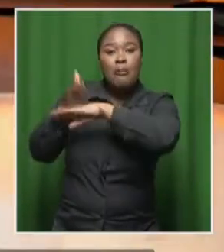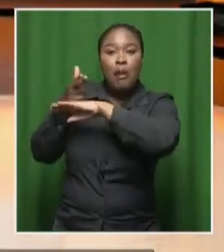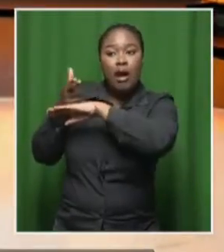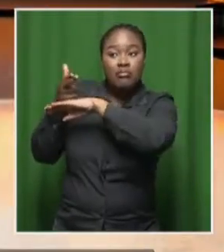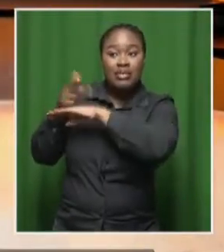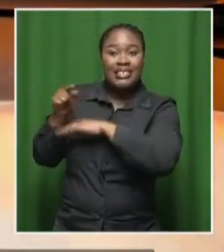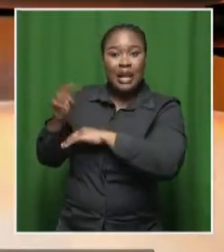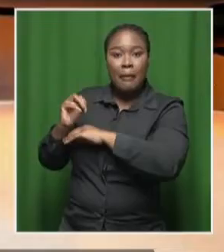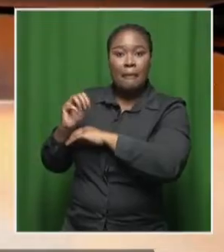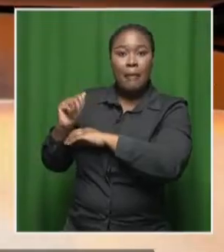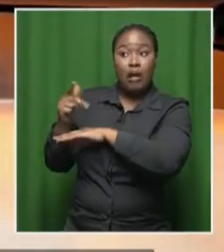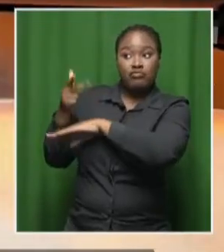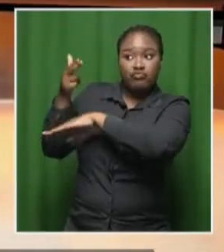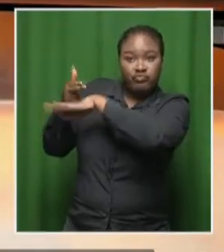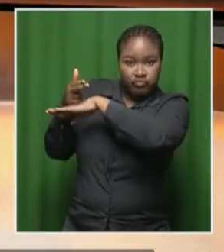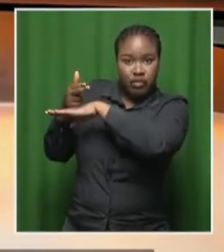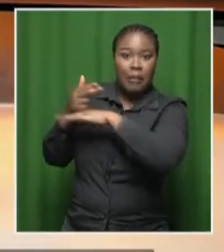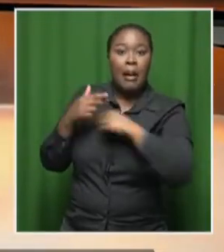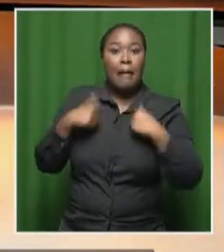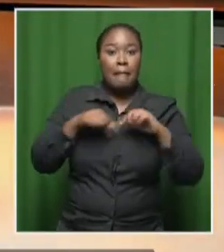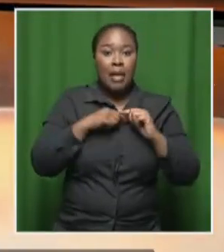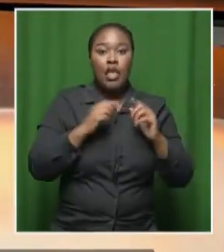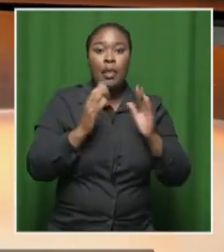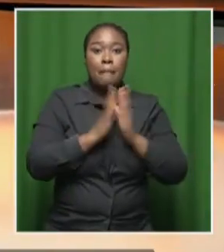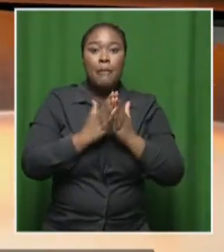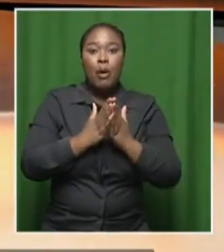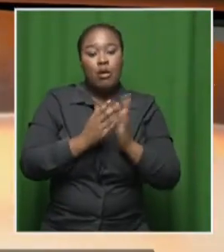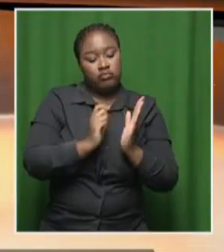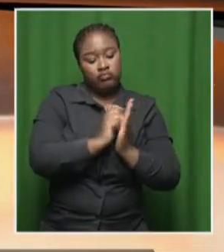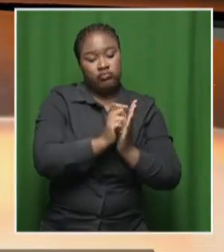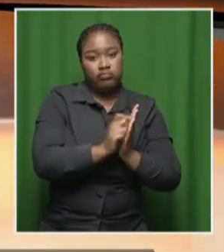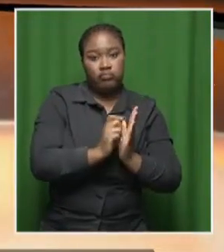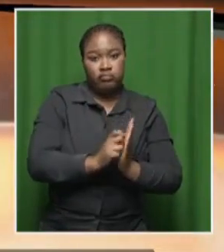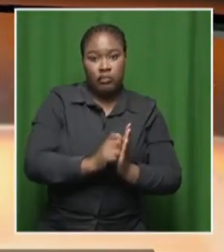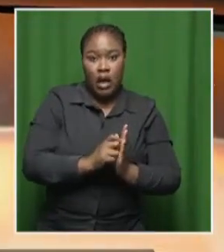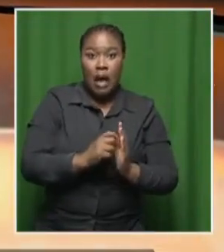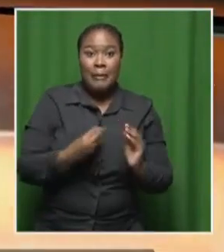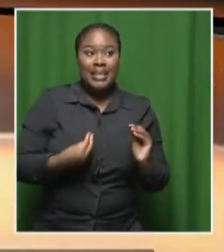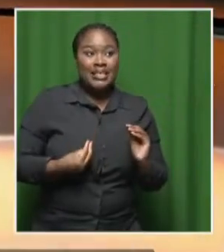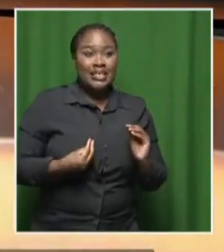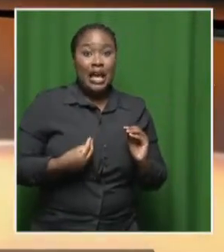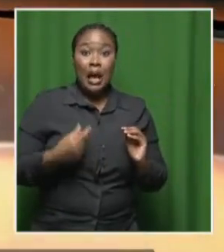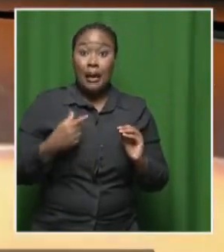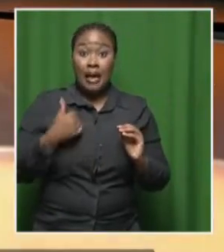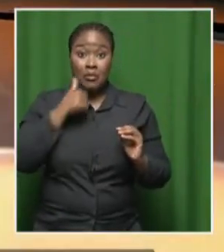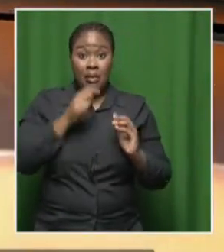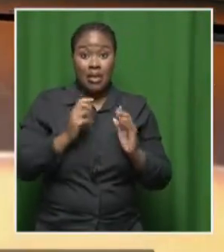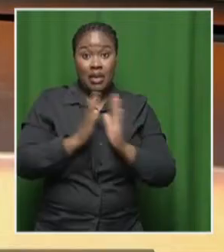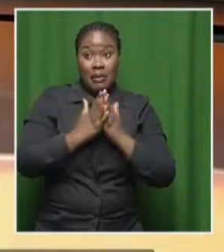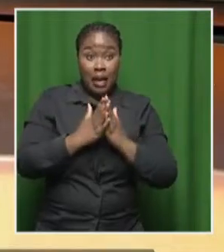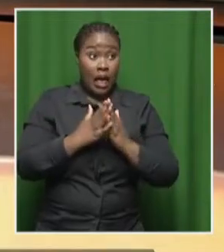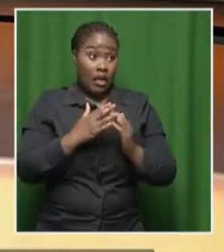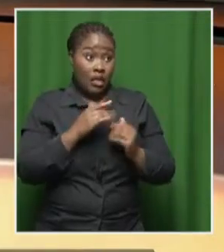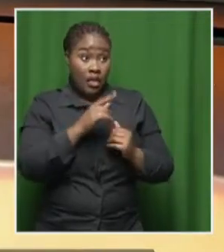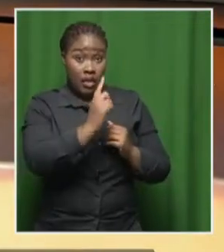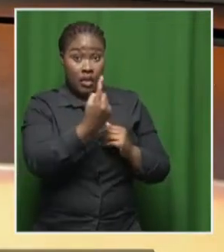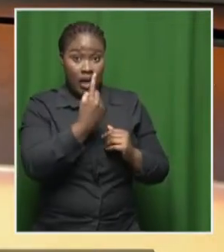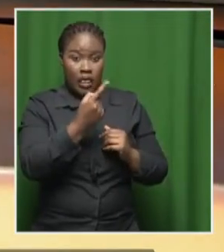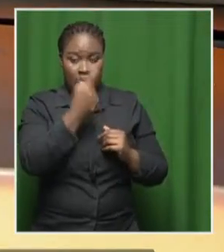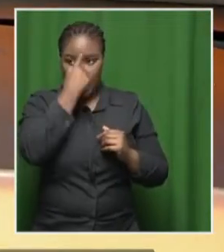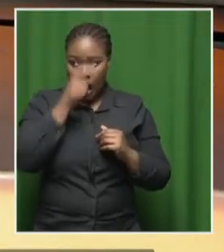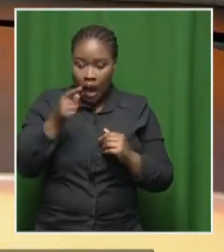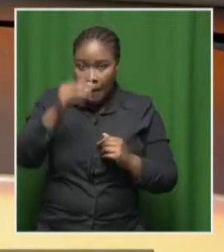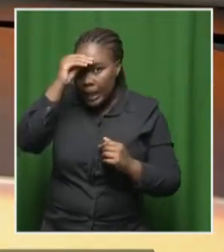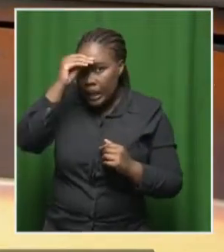with the camera, so people know why we're in the space. If I lead with the notebook, I look like I come from the police to shut somebody down. So